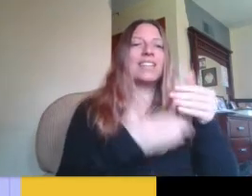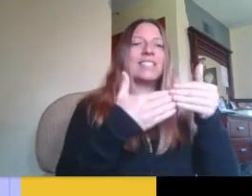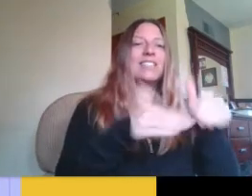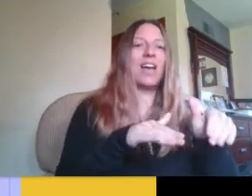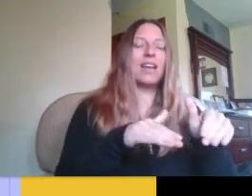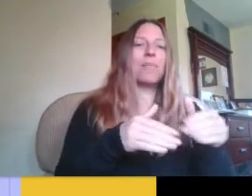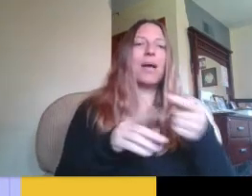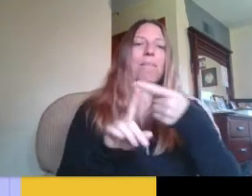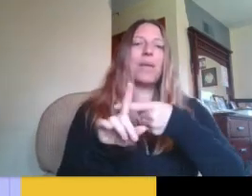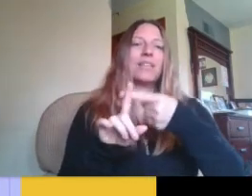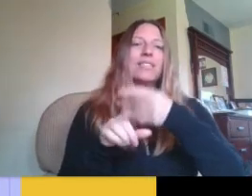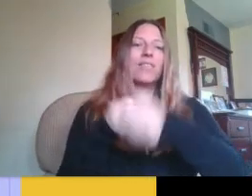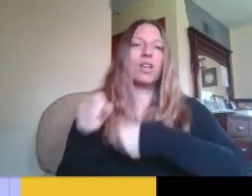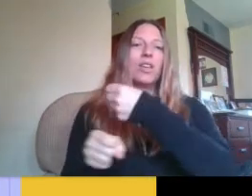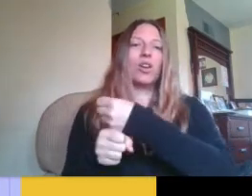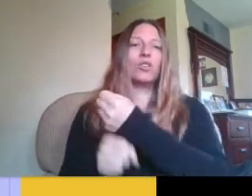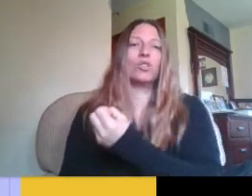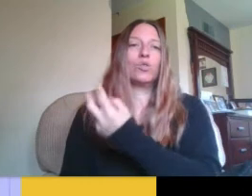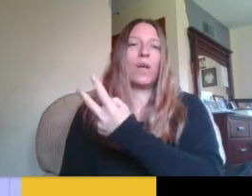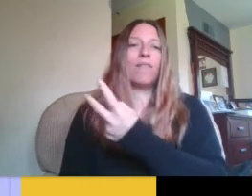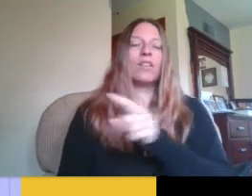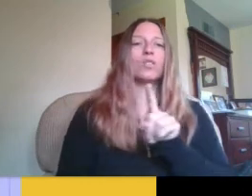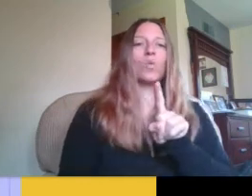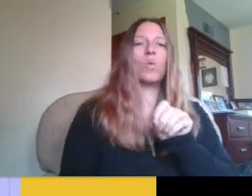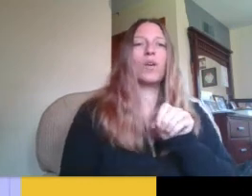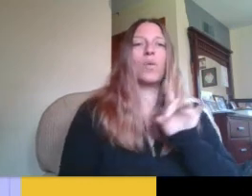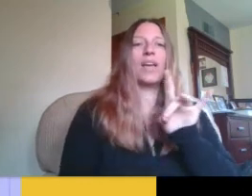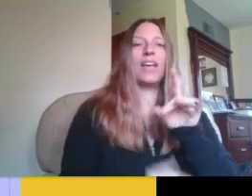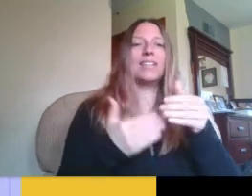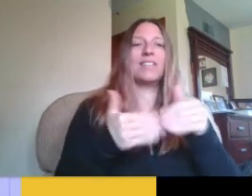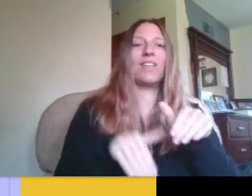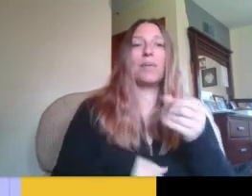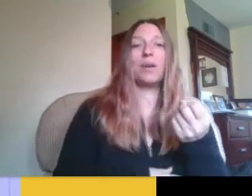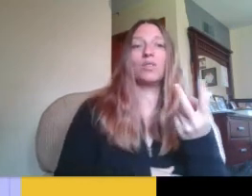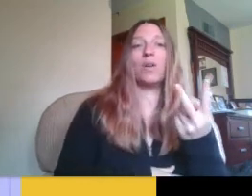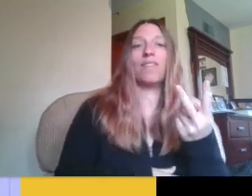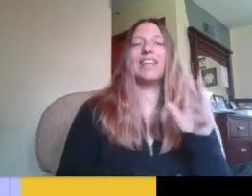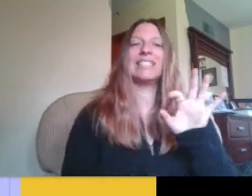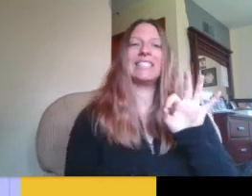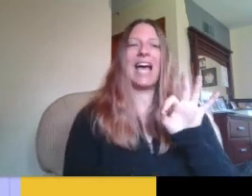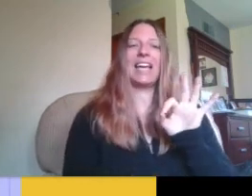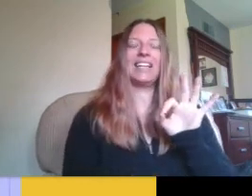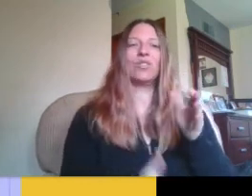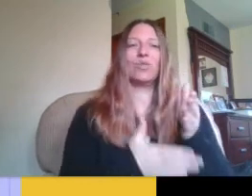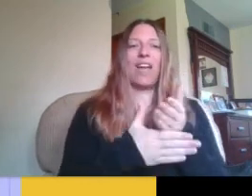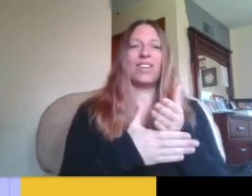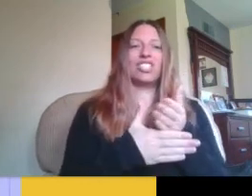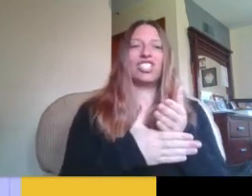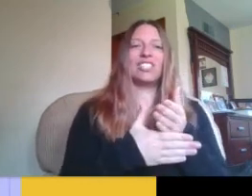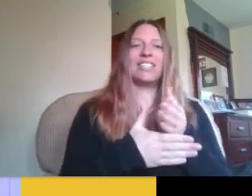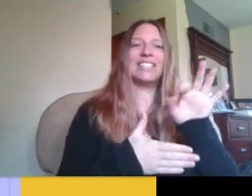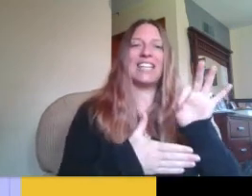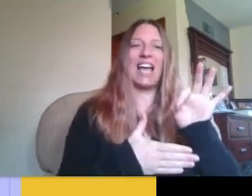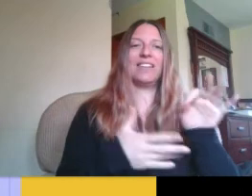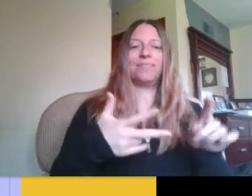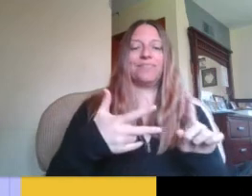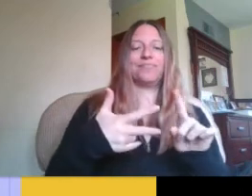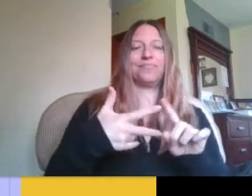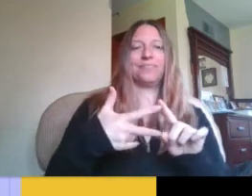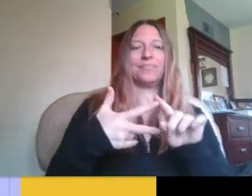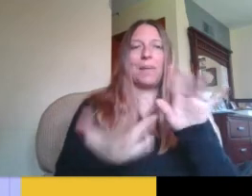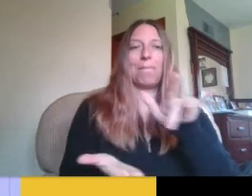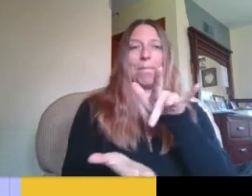is 12. 108 divided by 12 is 9. So the mean, or average, is 9. Next, to find the median of the